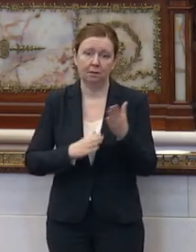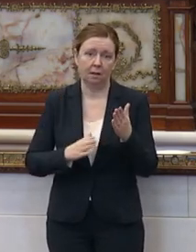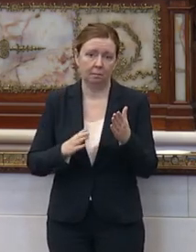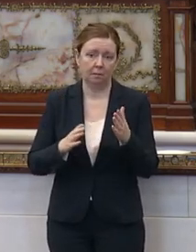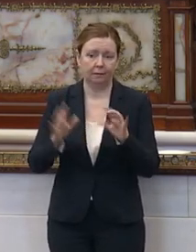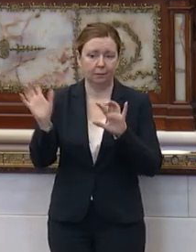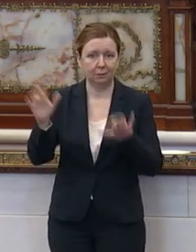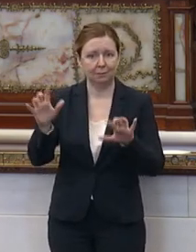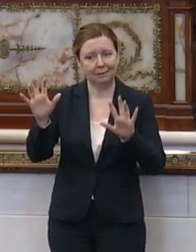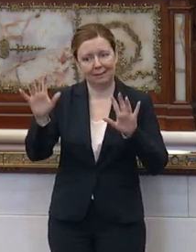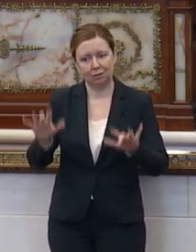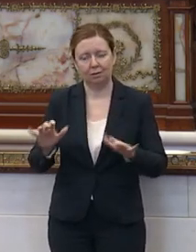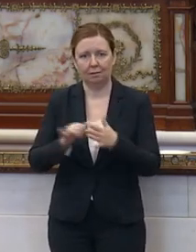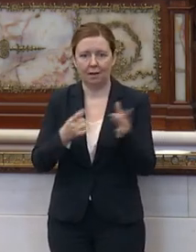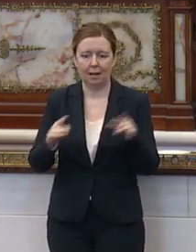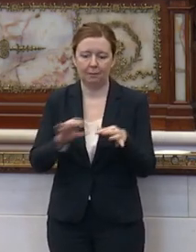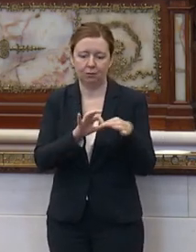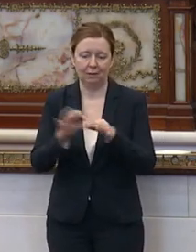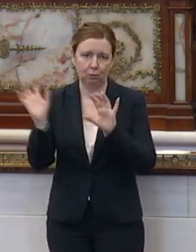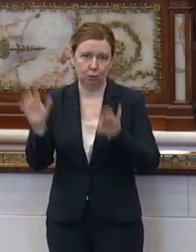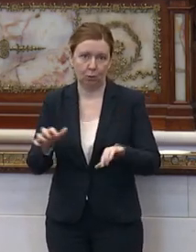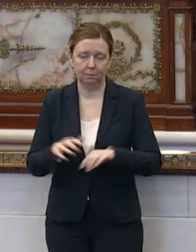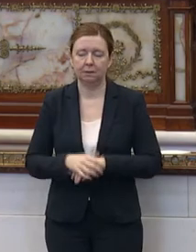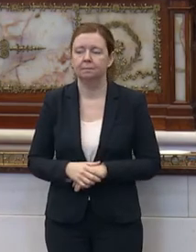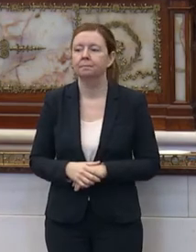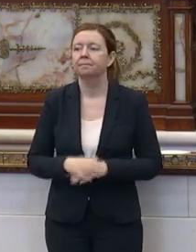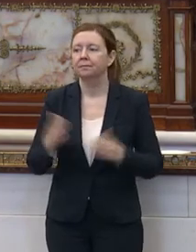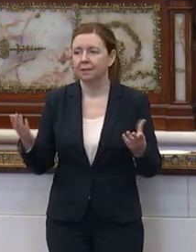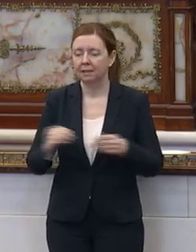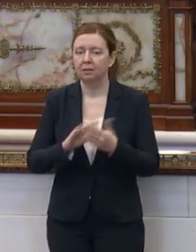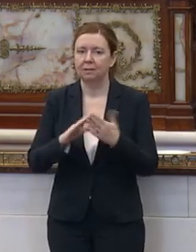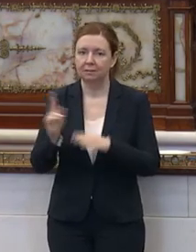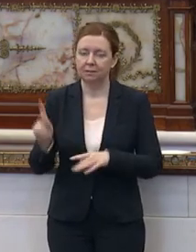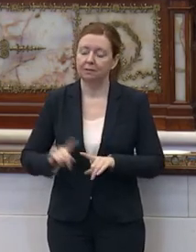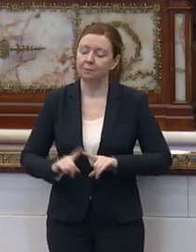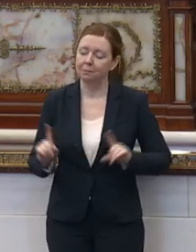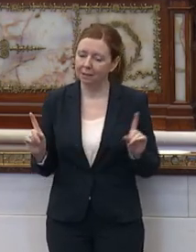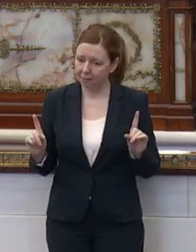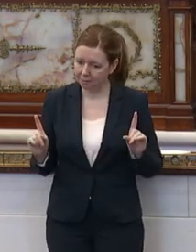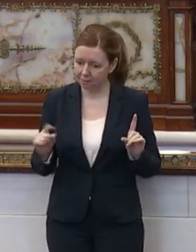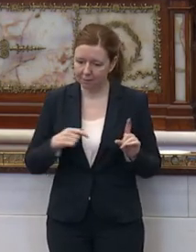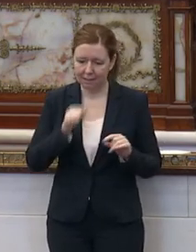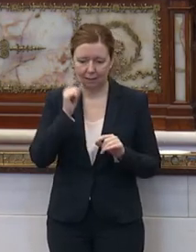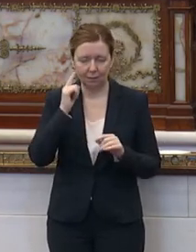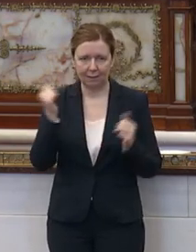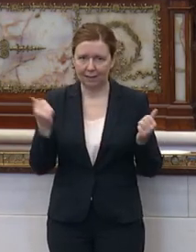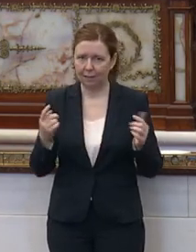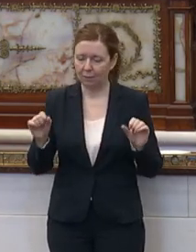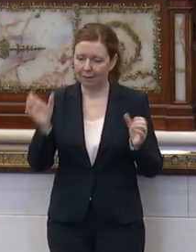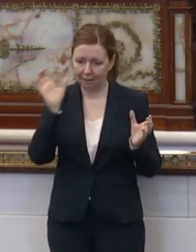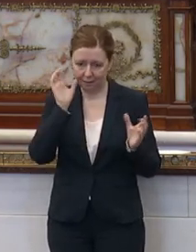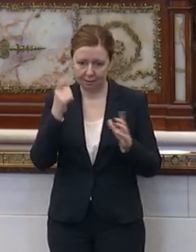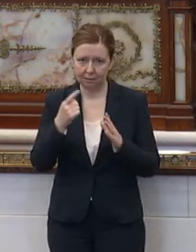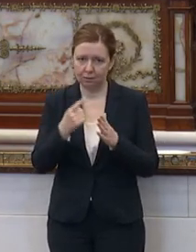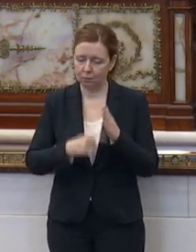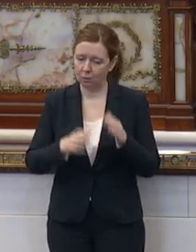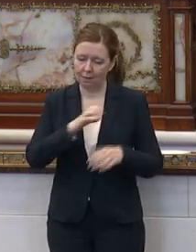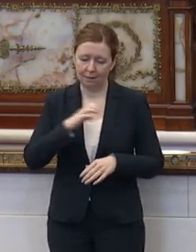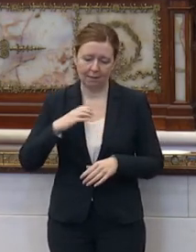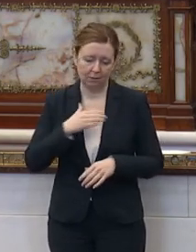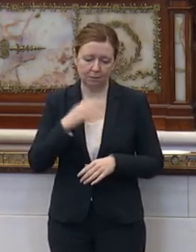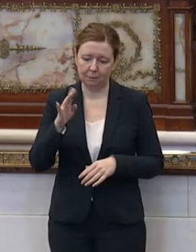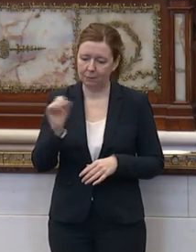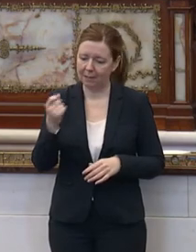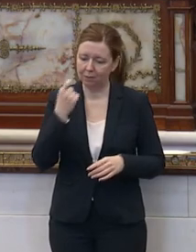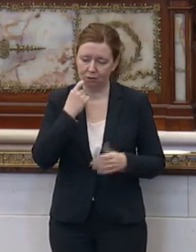the precipitation that happens as it relates to storms here in the city of Philadelphia. But I don't think anybody can listen to Councilmember